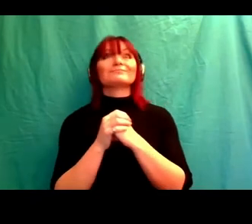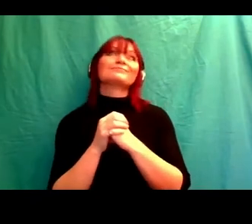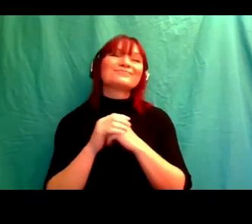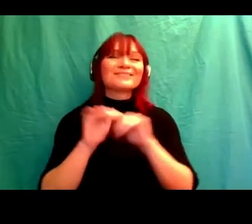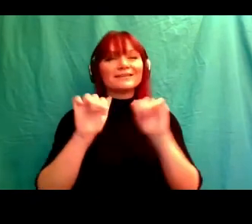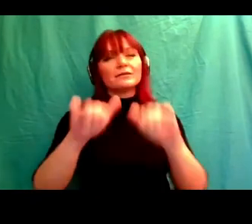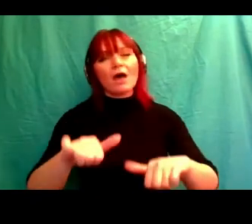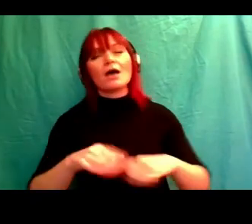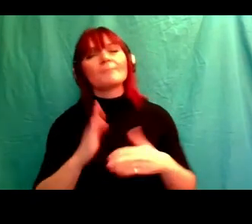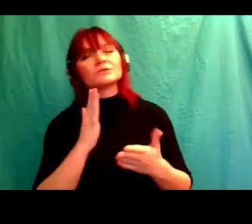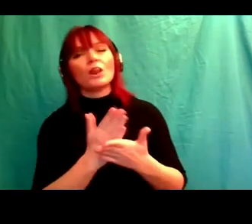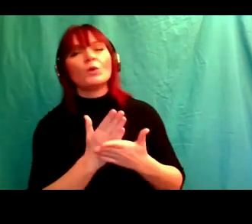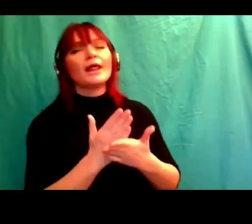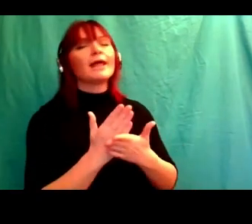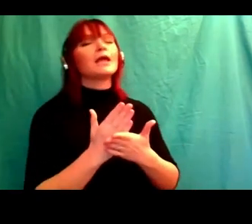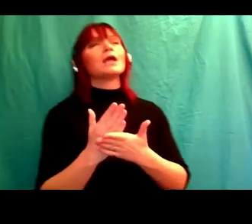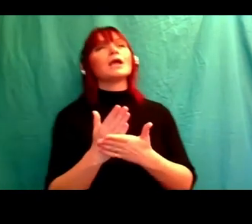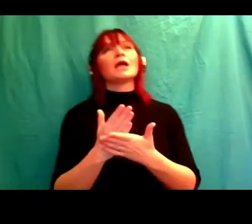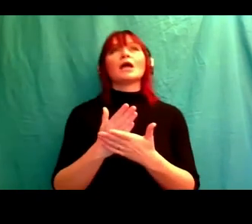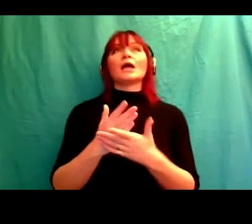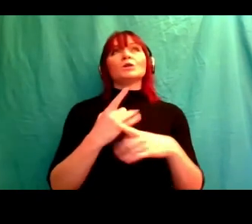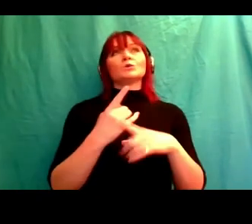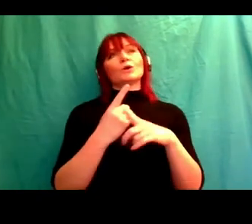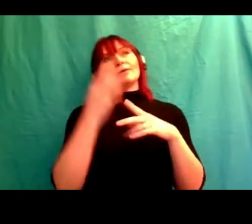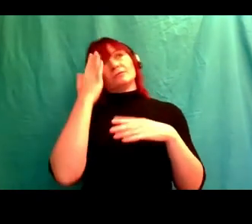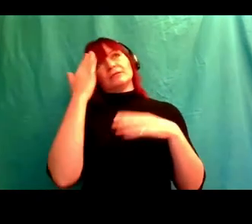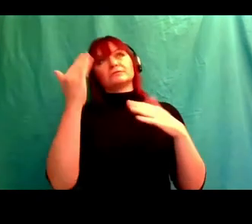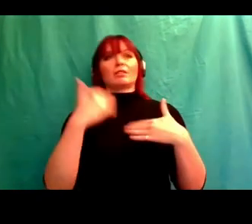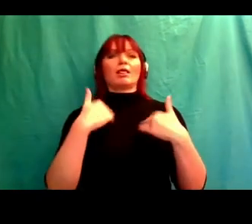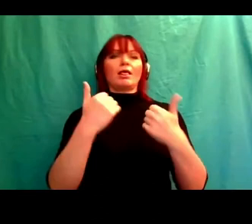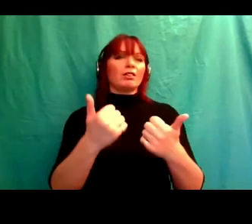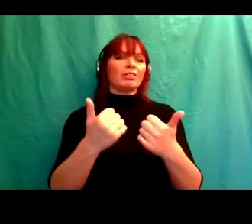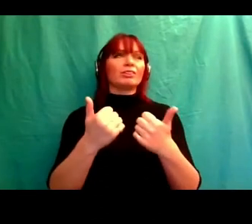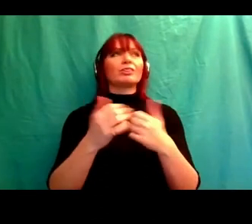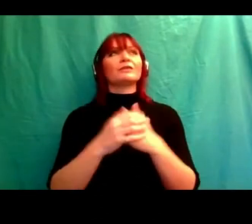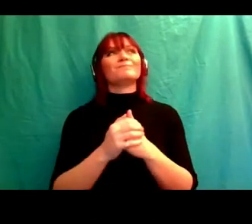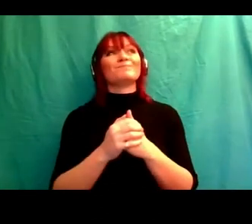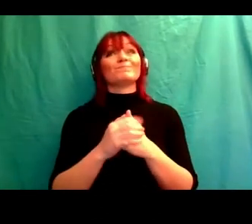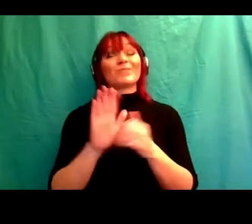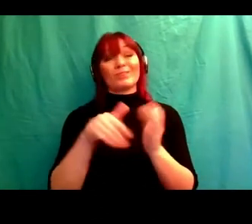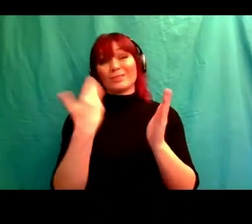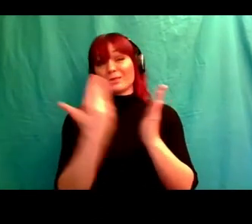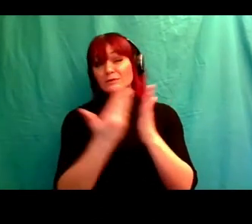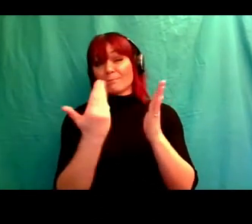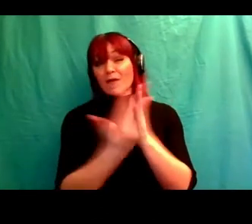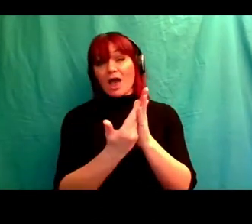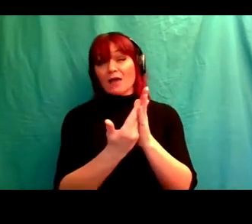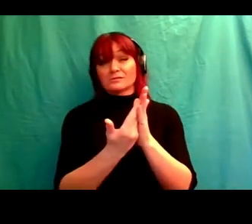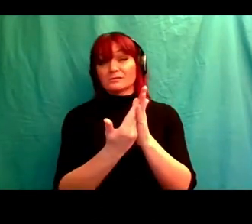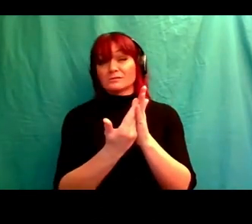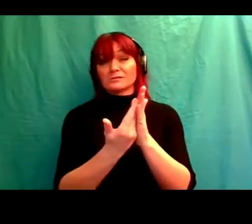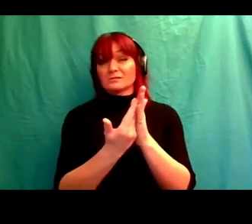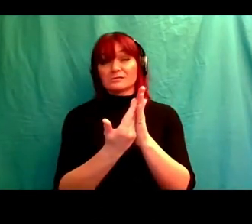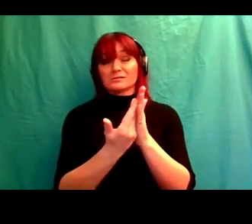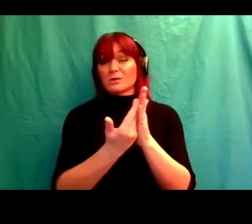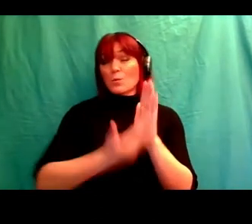absolutely, Sally. So I guess on mental health, part of the issue is that the demand is going to be so different to what the service is used